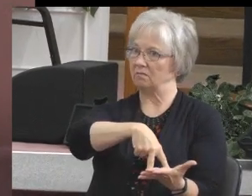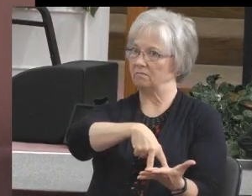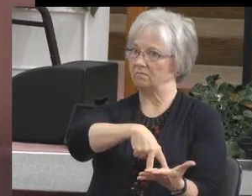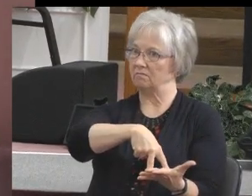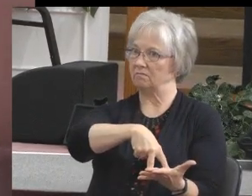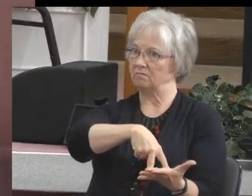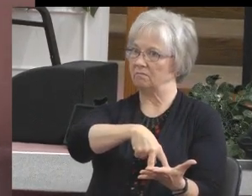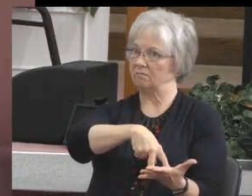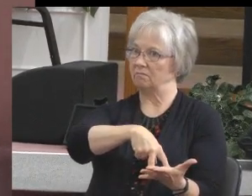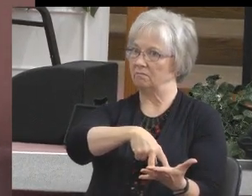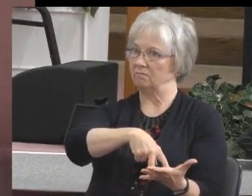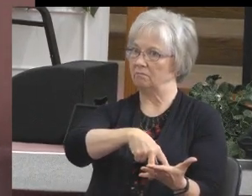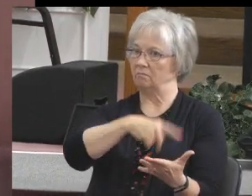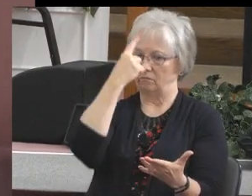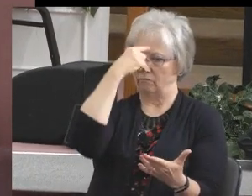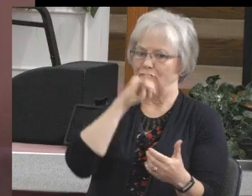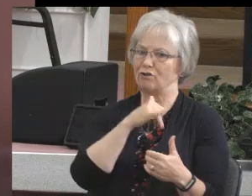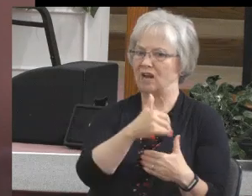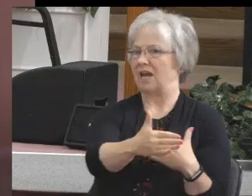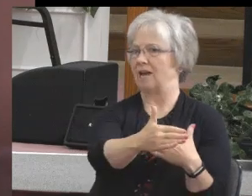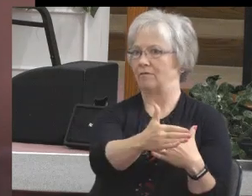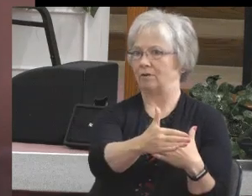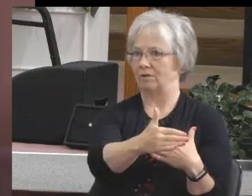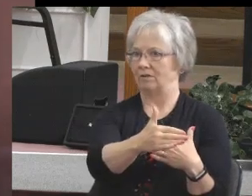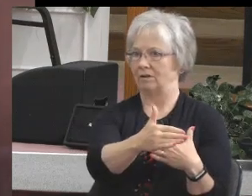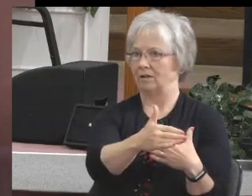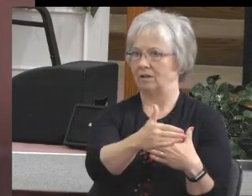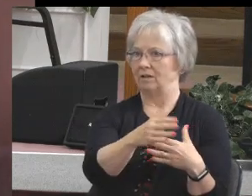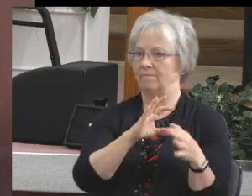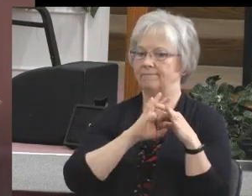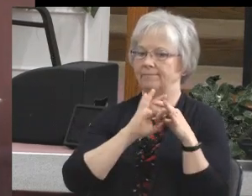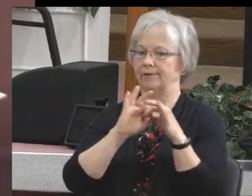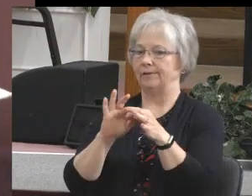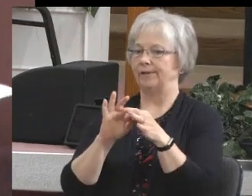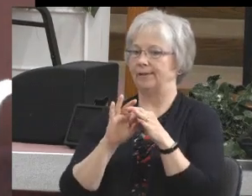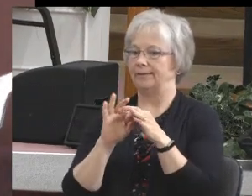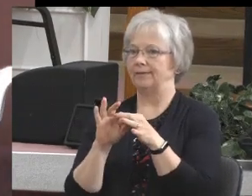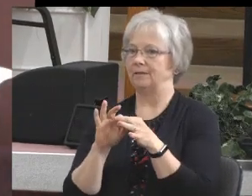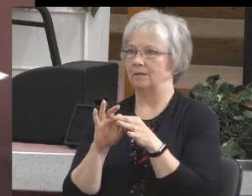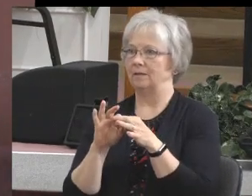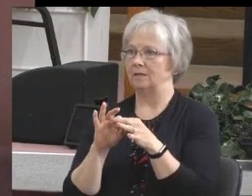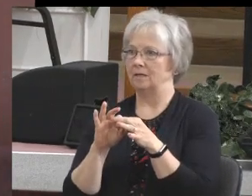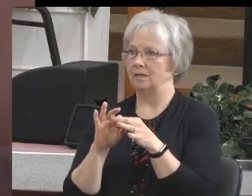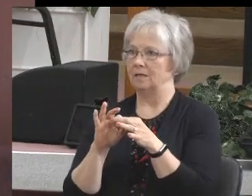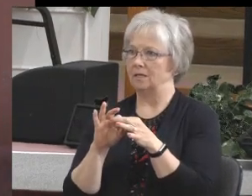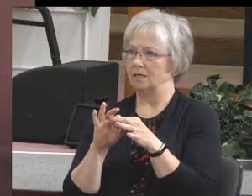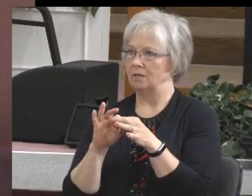to, well, it can be linked to a phrase that we hear in our nation from time to time.